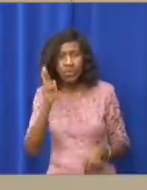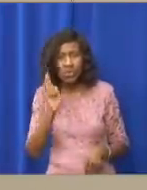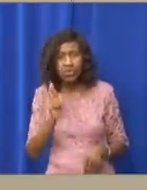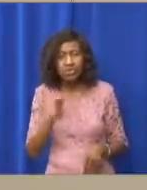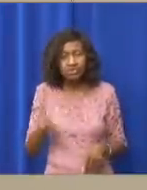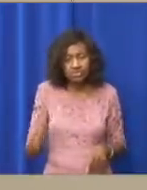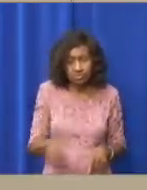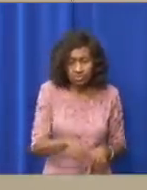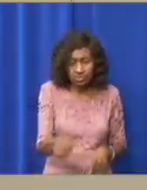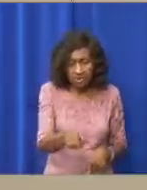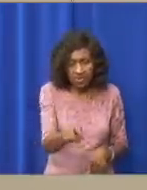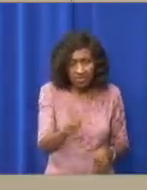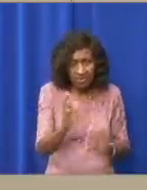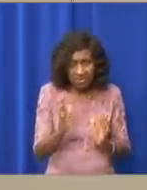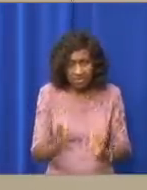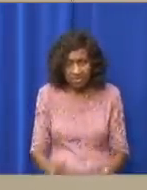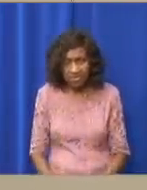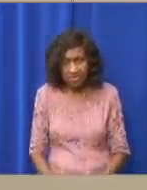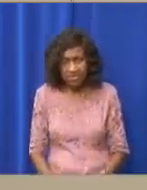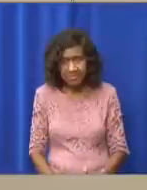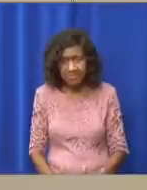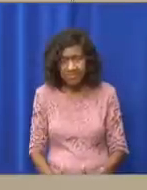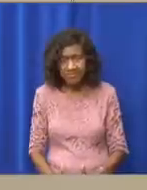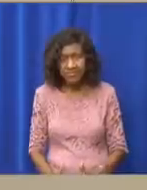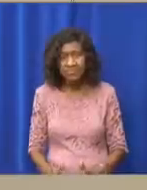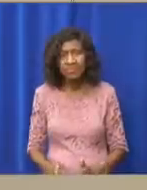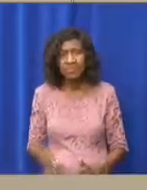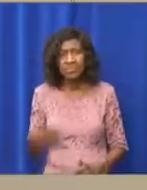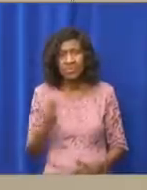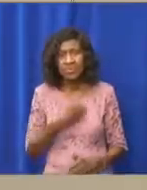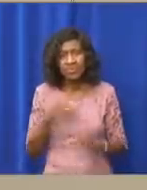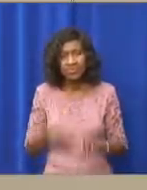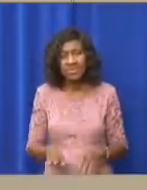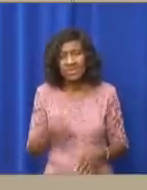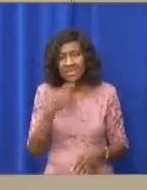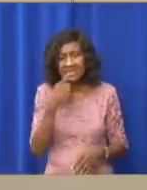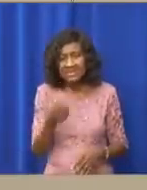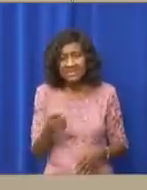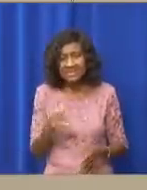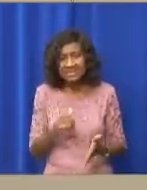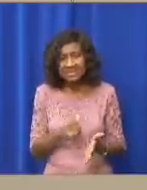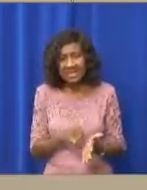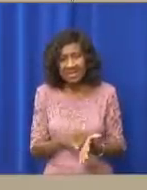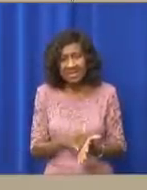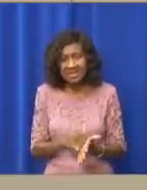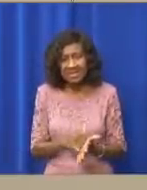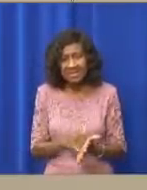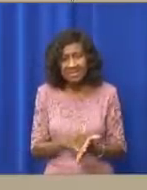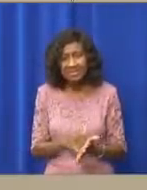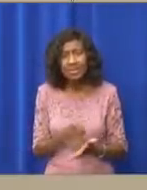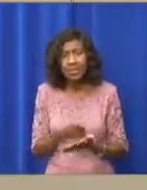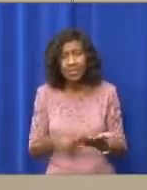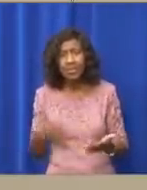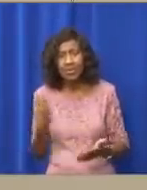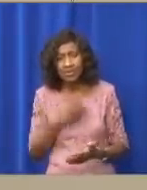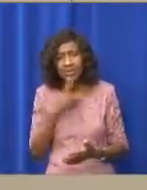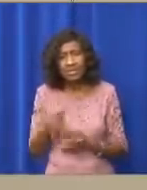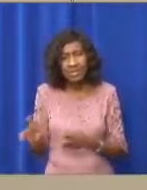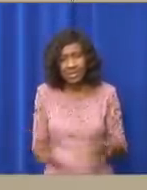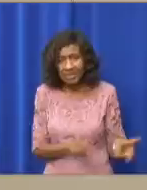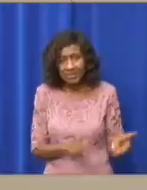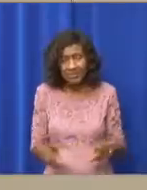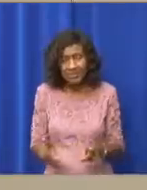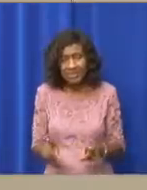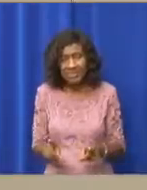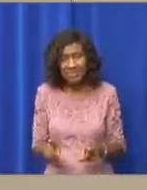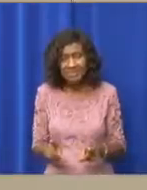travelers, I think we can say that our strategy is continuing